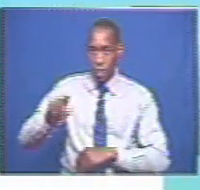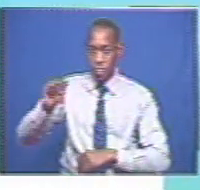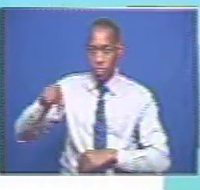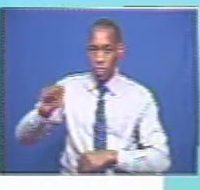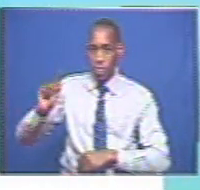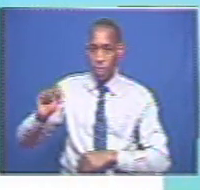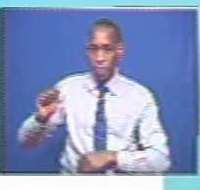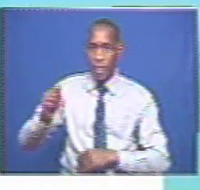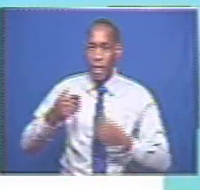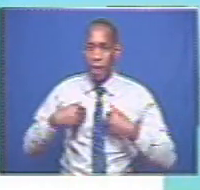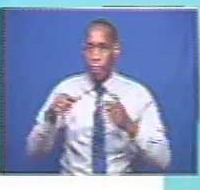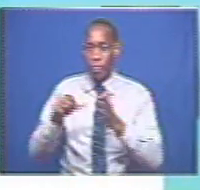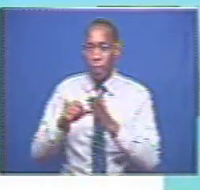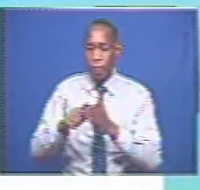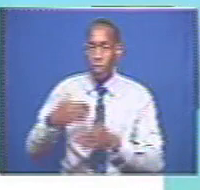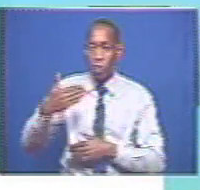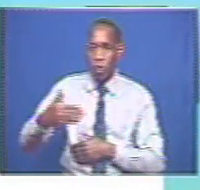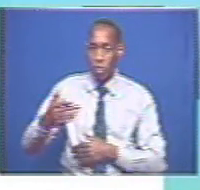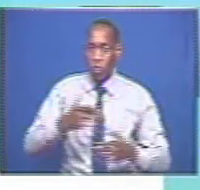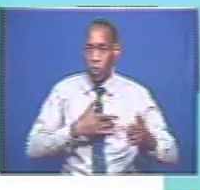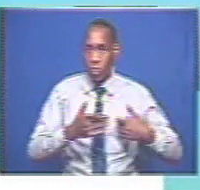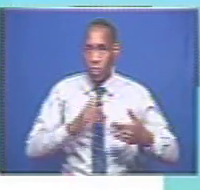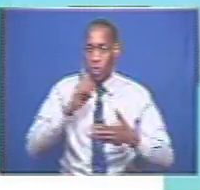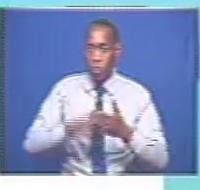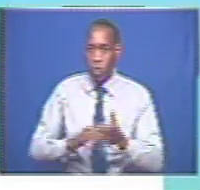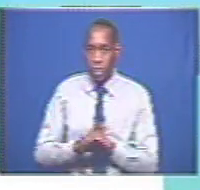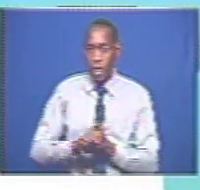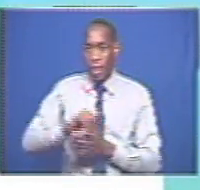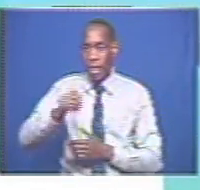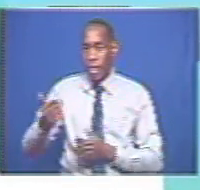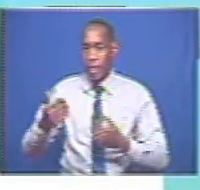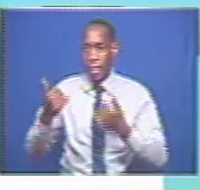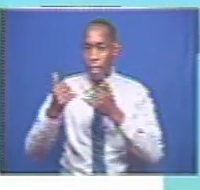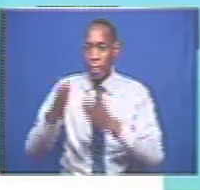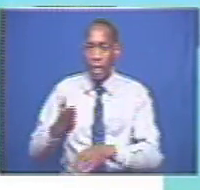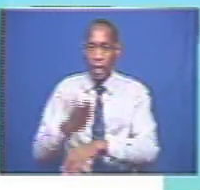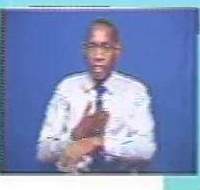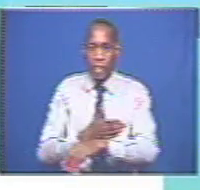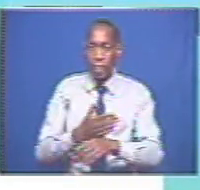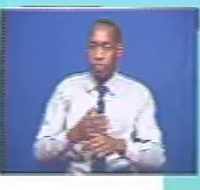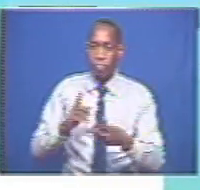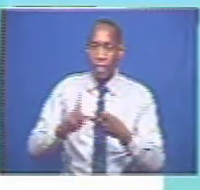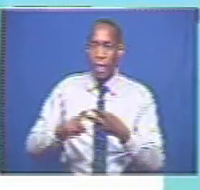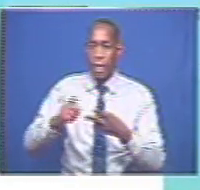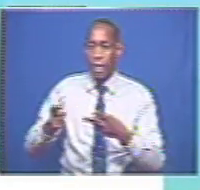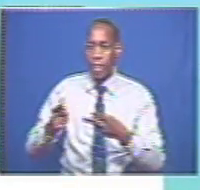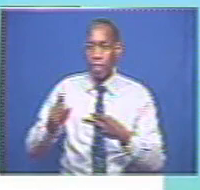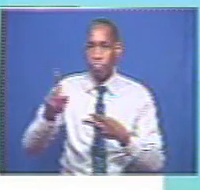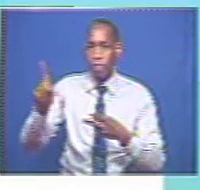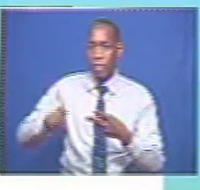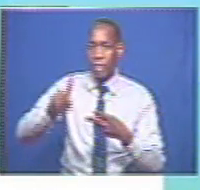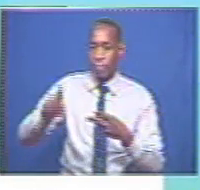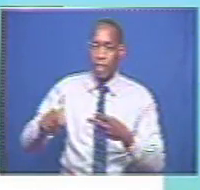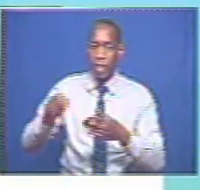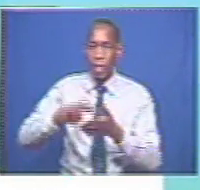the kind of pull he's having, considering that Ronald Kamura is injured, yeah. Duncan Otieno is suspended. That's going to be